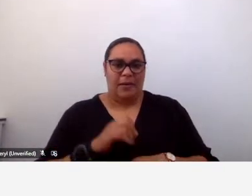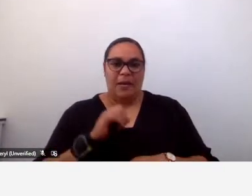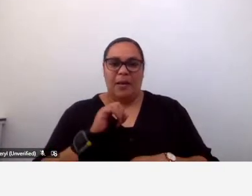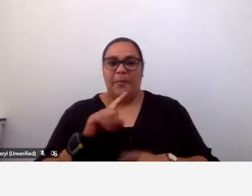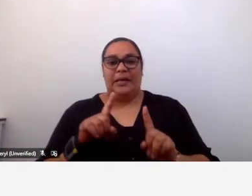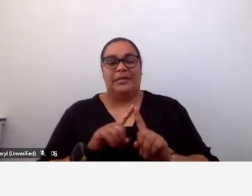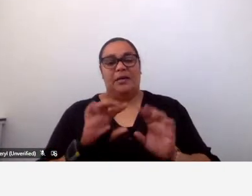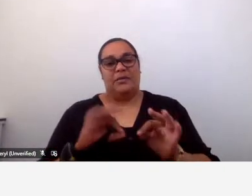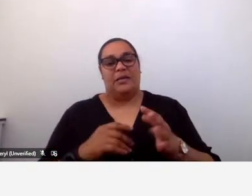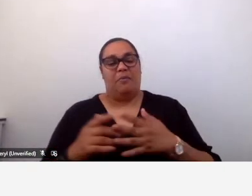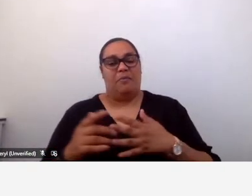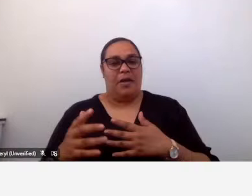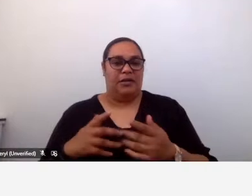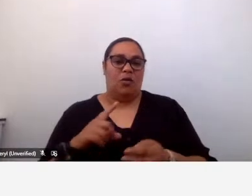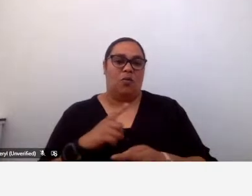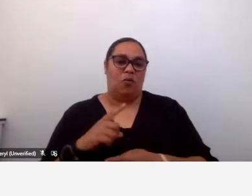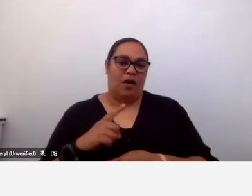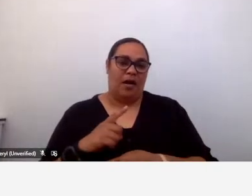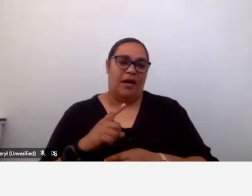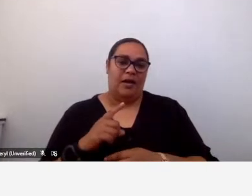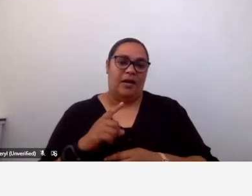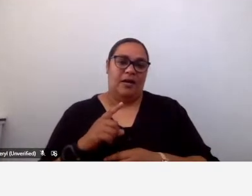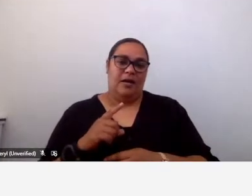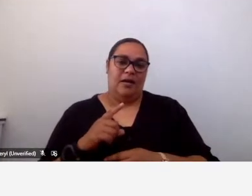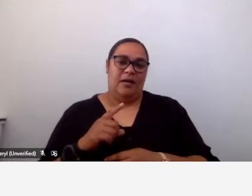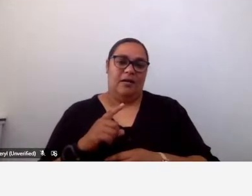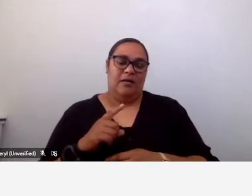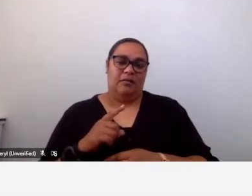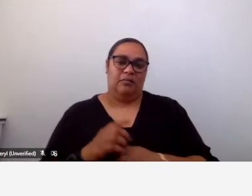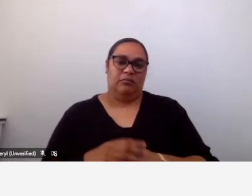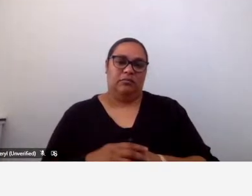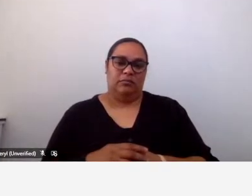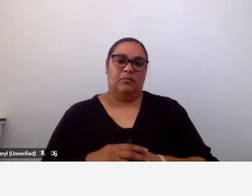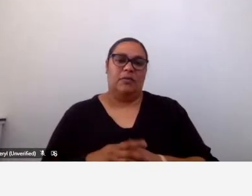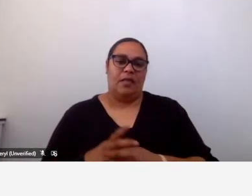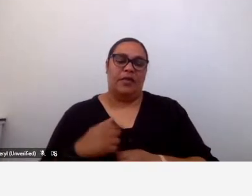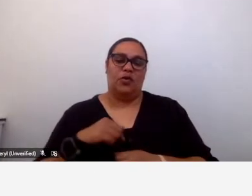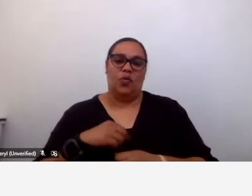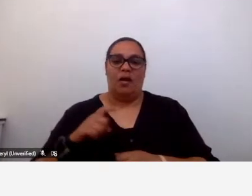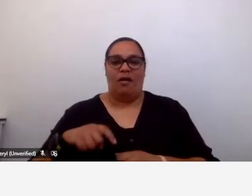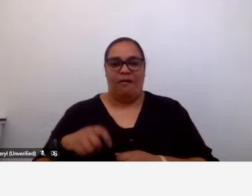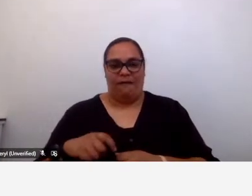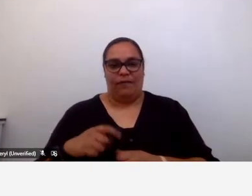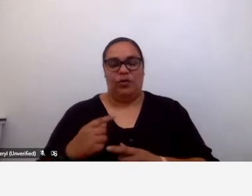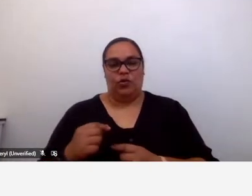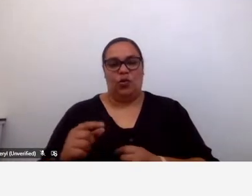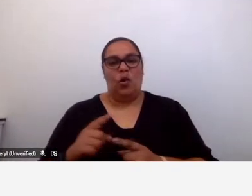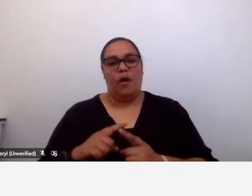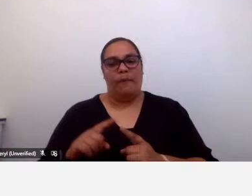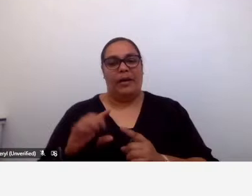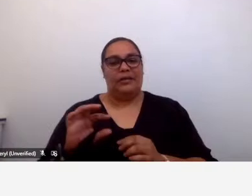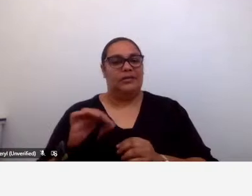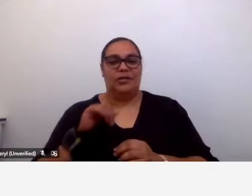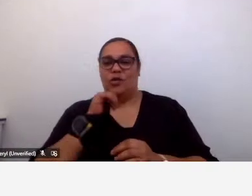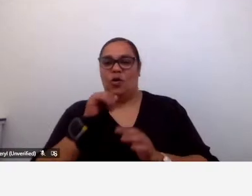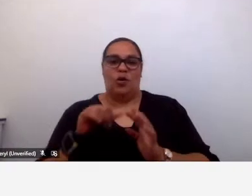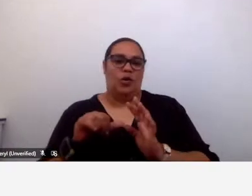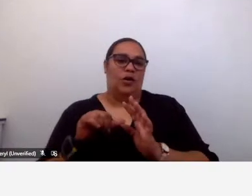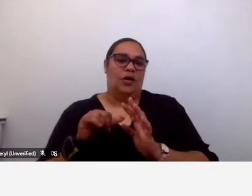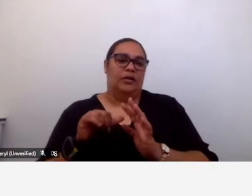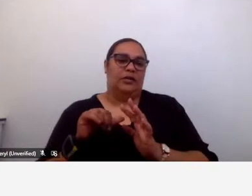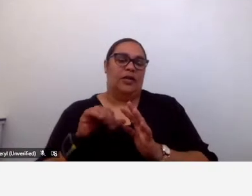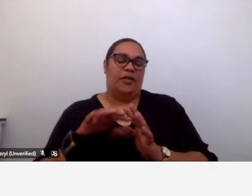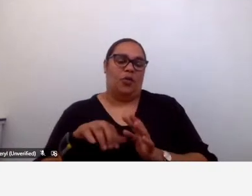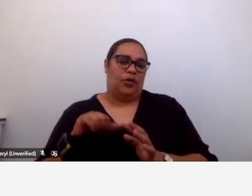matter because Ingunzi, and then we have to, anyway, but the matter got into the court drawer.